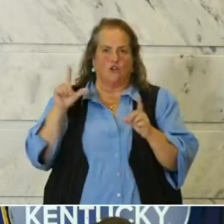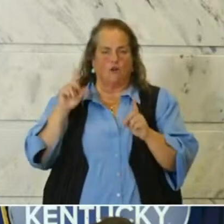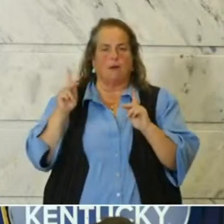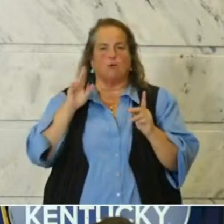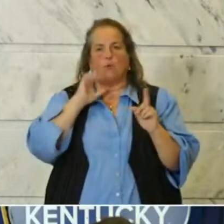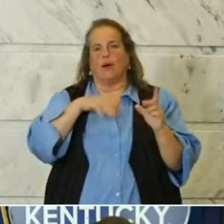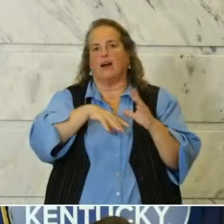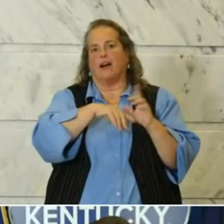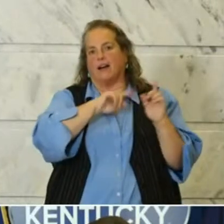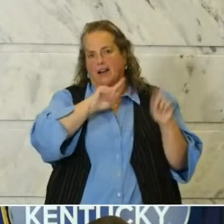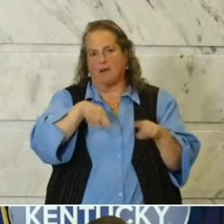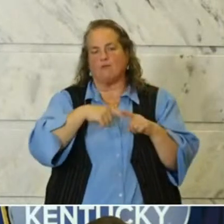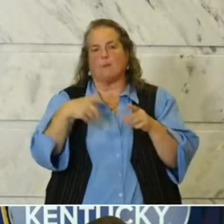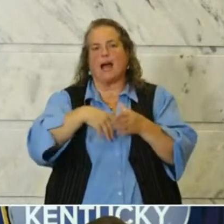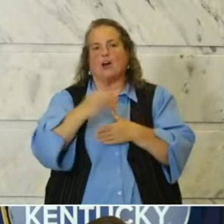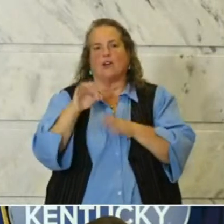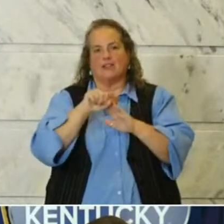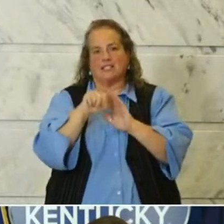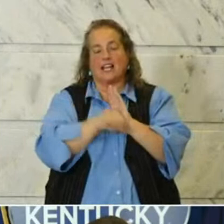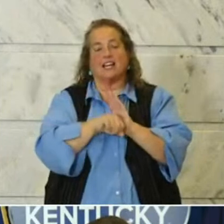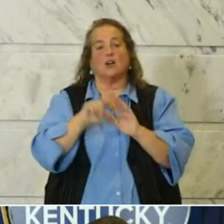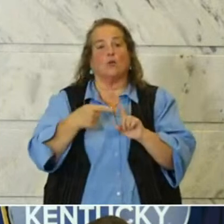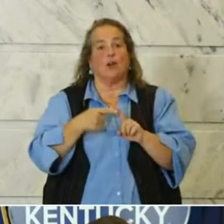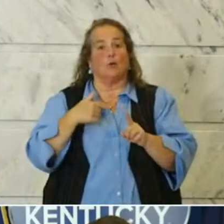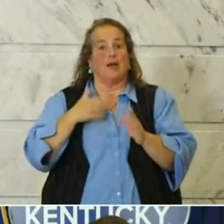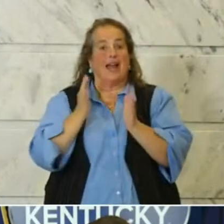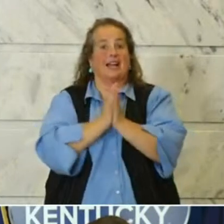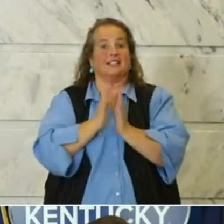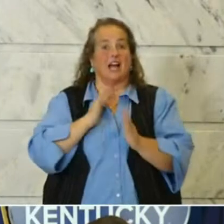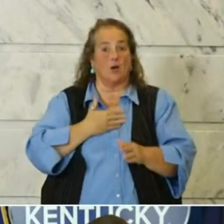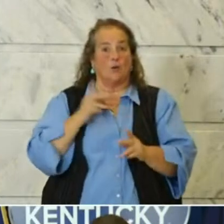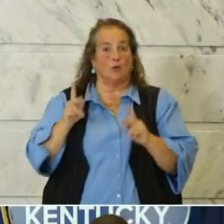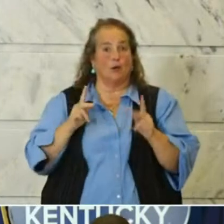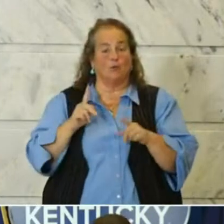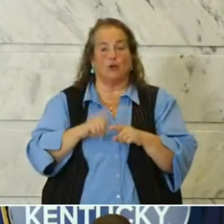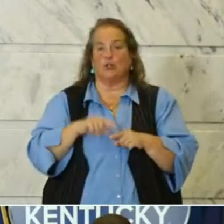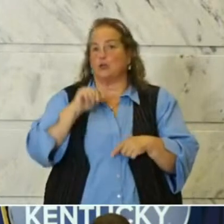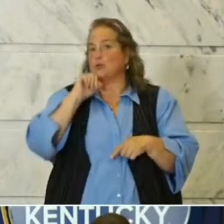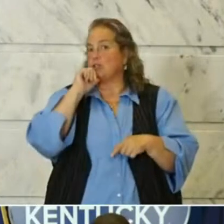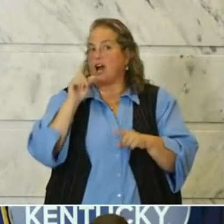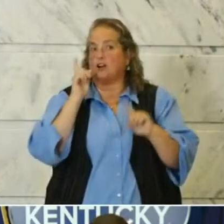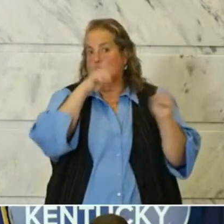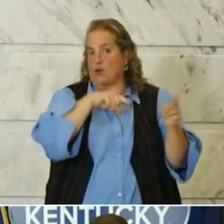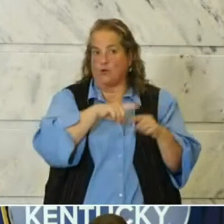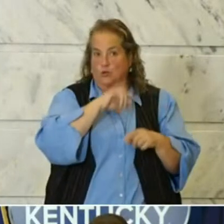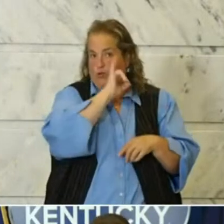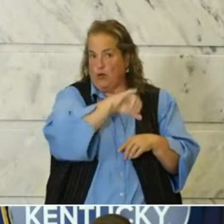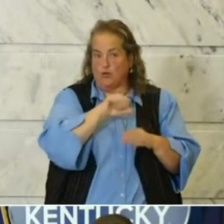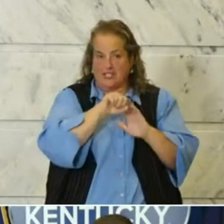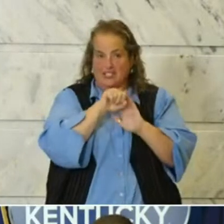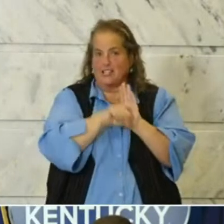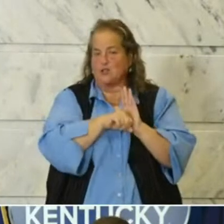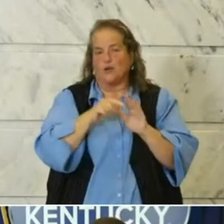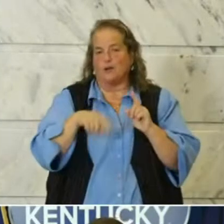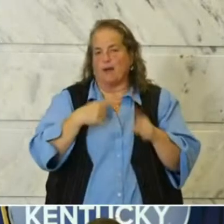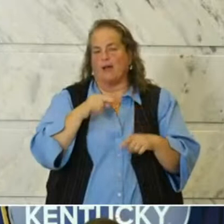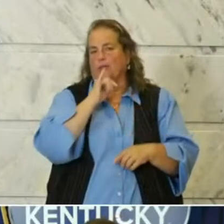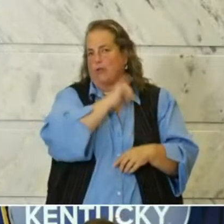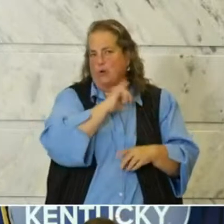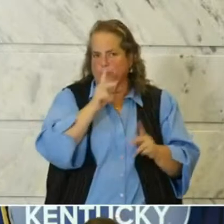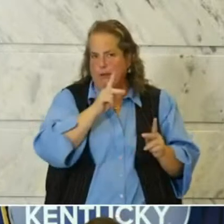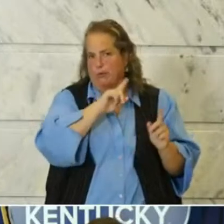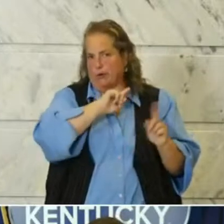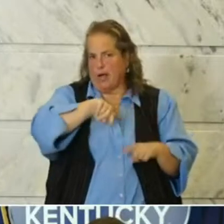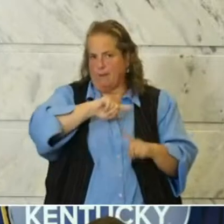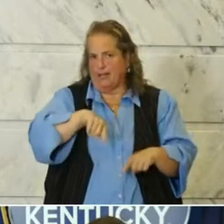state. When we're asking our folks to quarantine when they go to these states, what about the folks